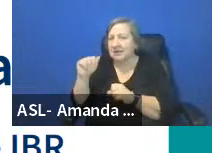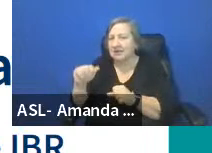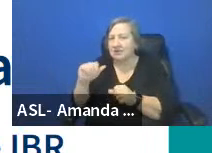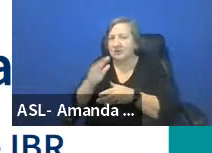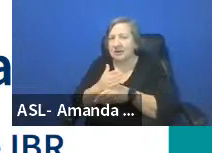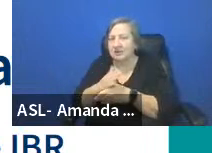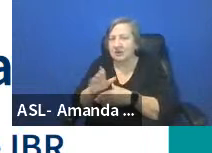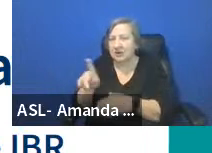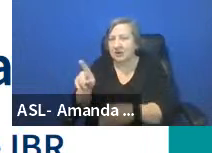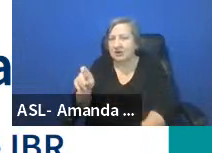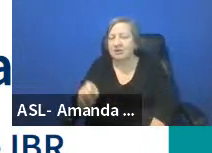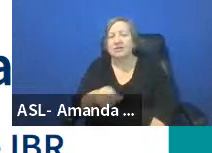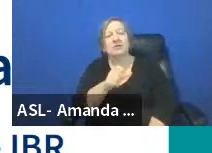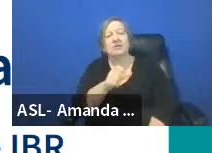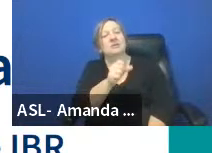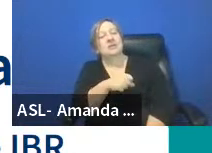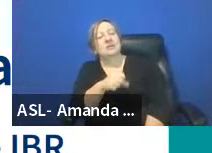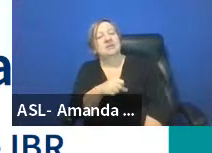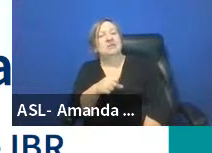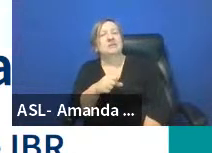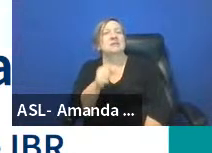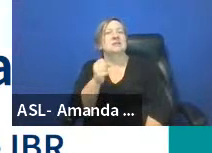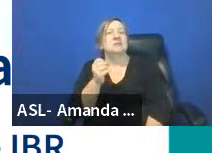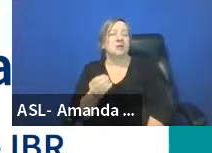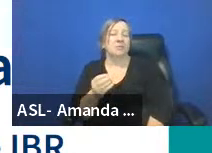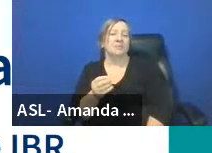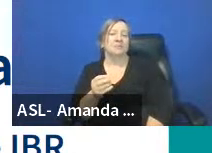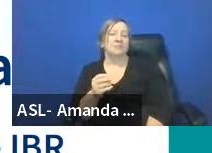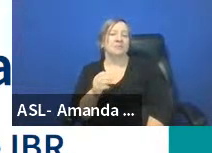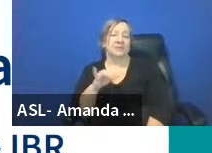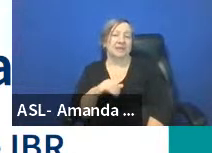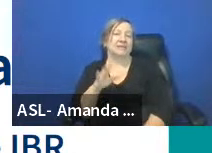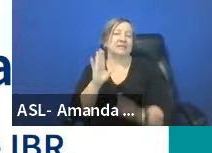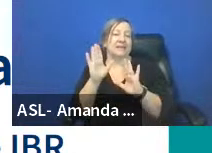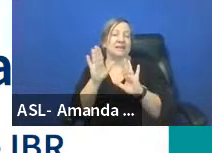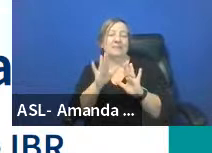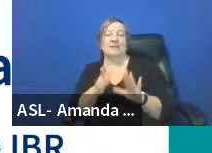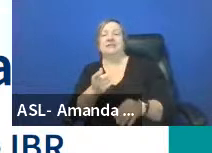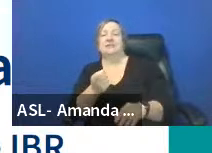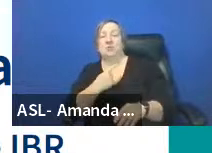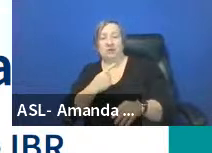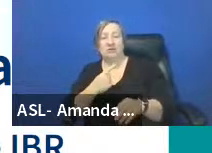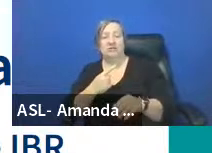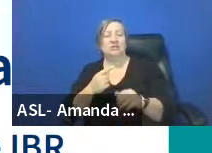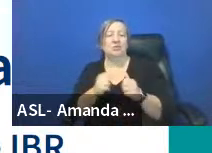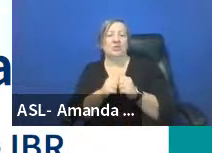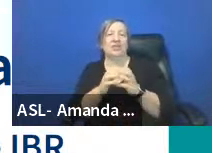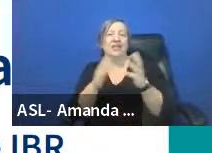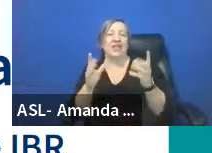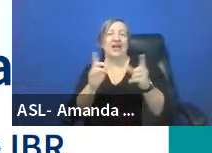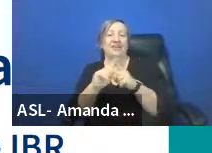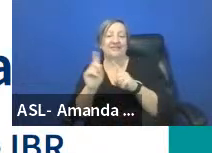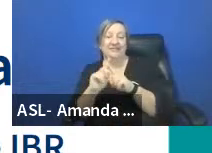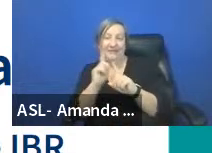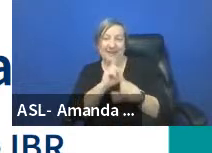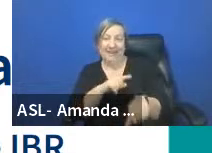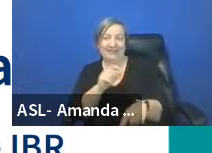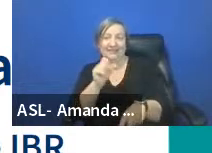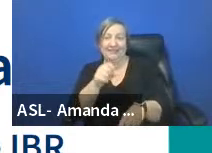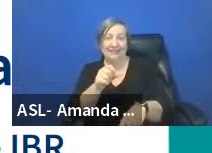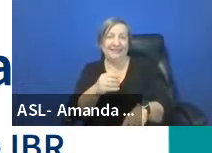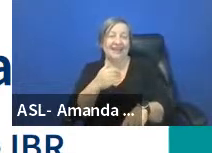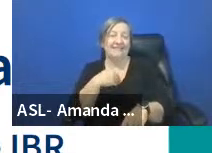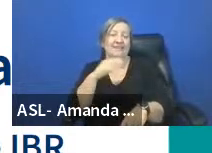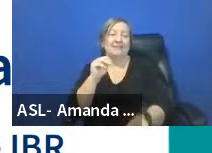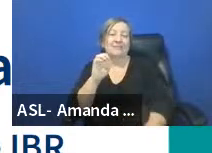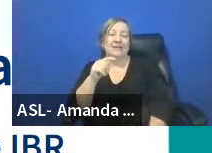share? Yes. So that's an amazing question that has a lot of different answers, but yes, I do have